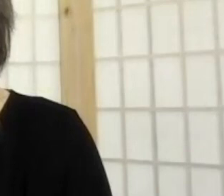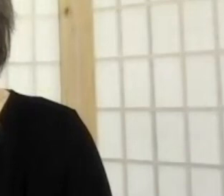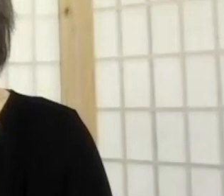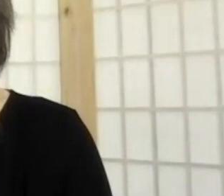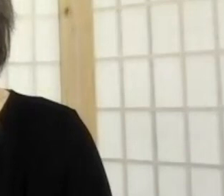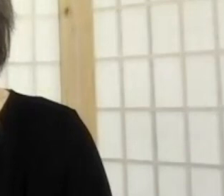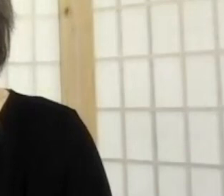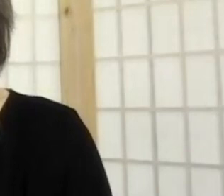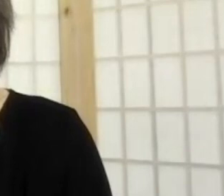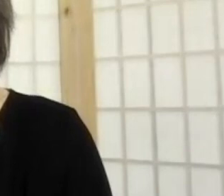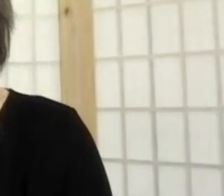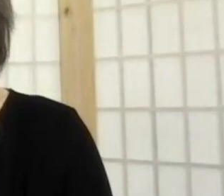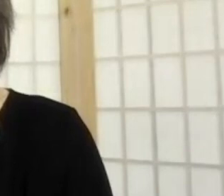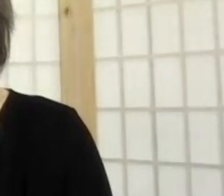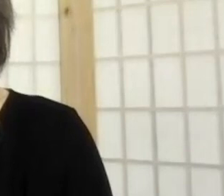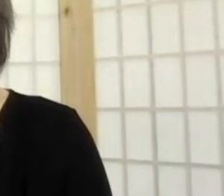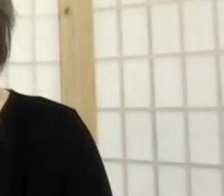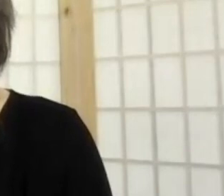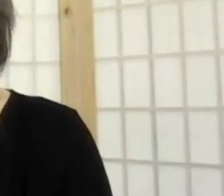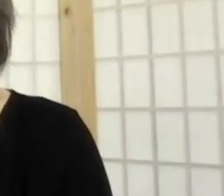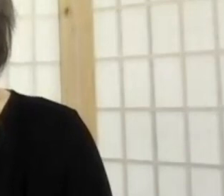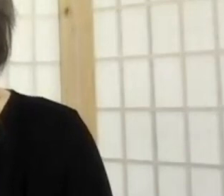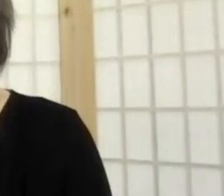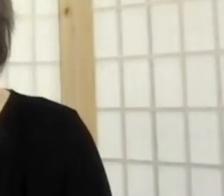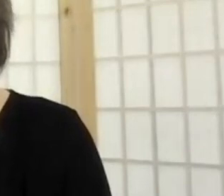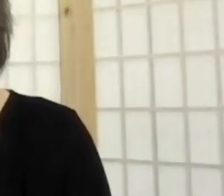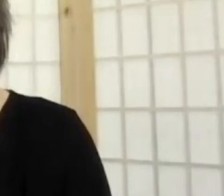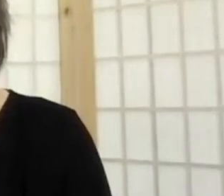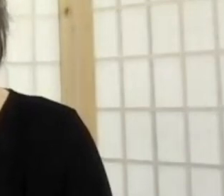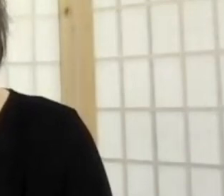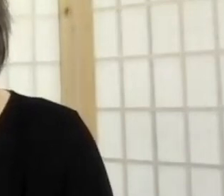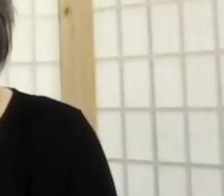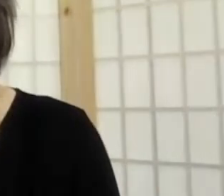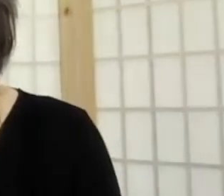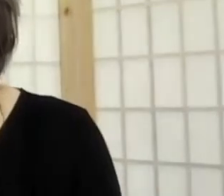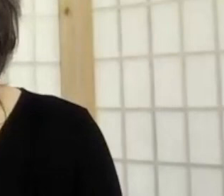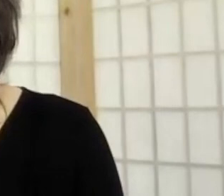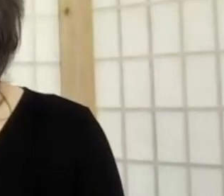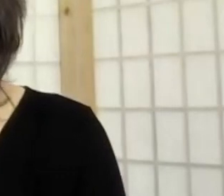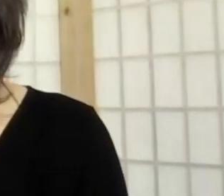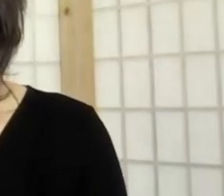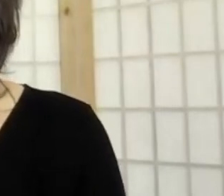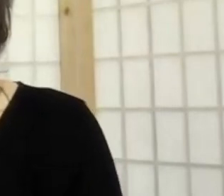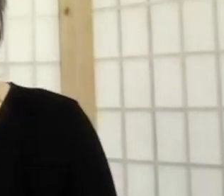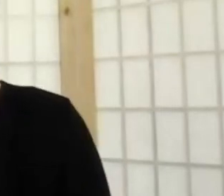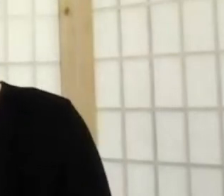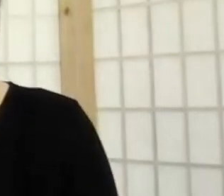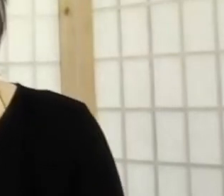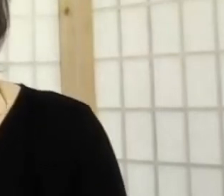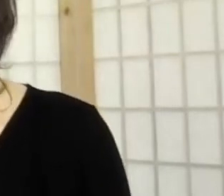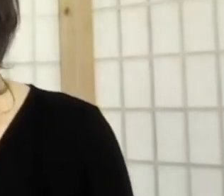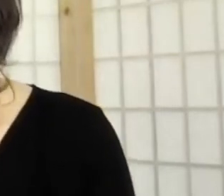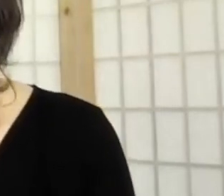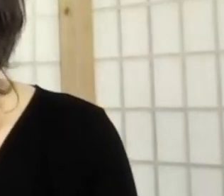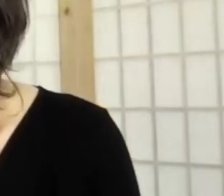so we can look at options for like, hey, we have to do this as our policy. We have to compensate you just like we would anybody. You can do with it